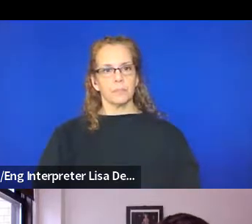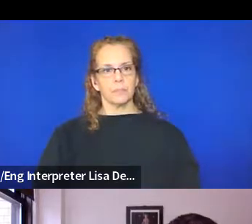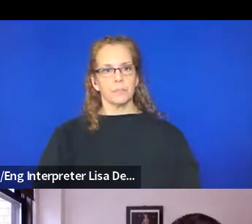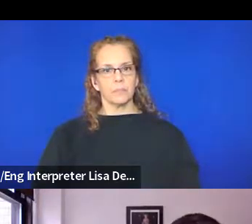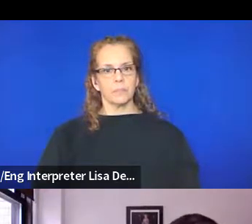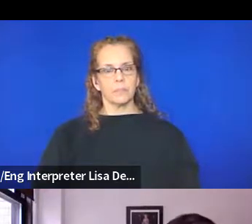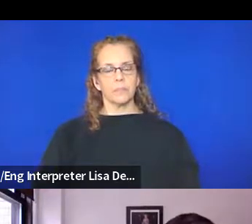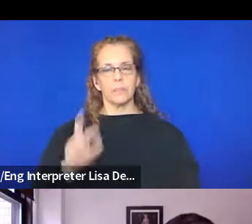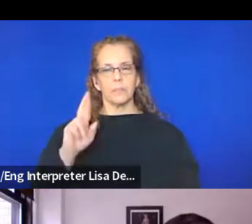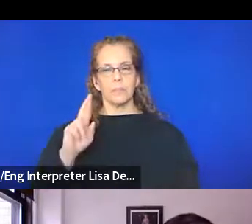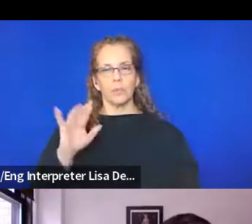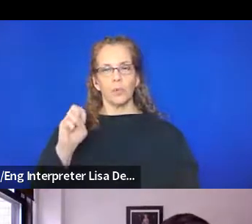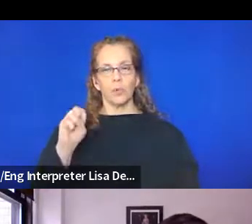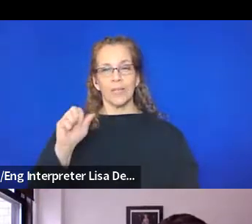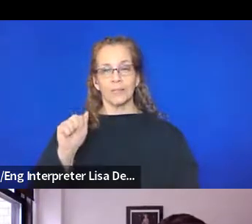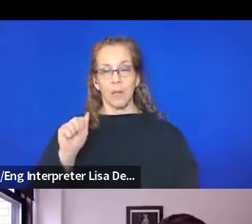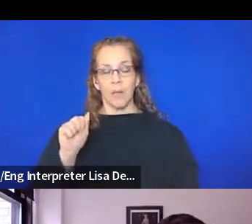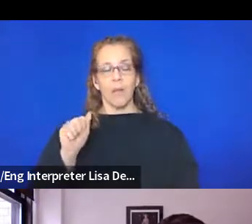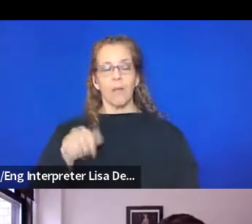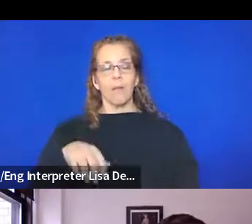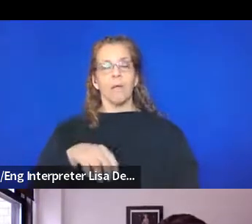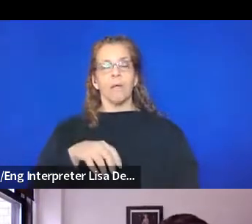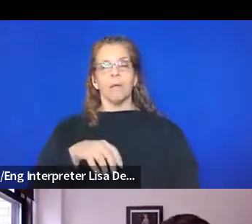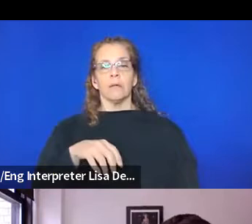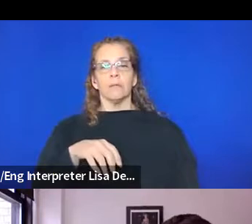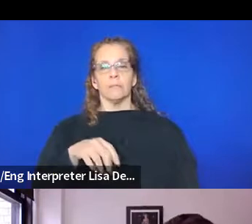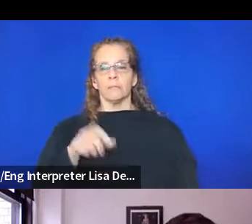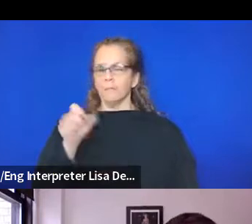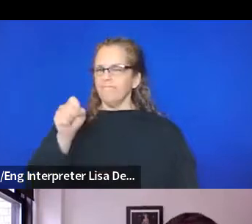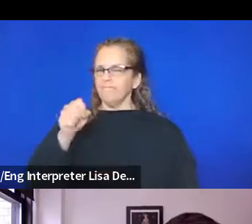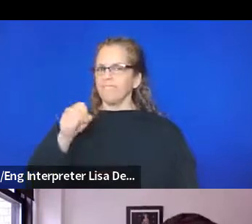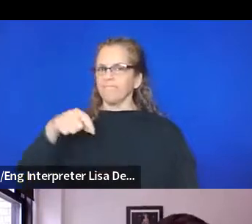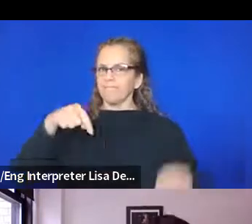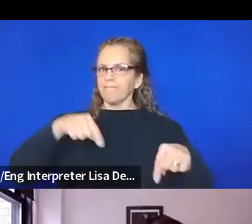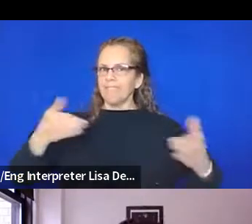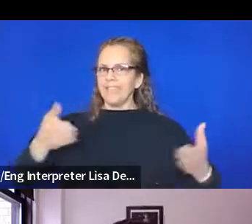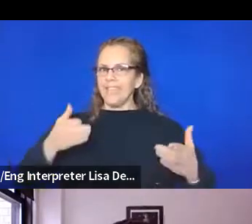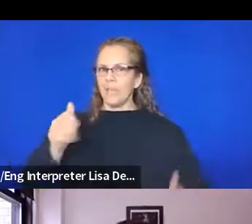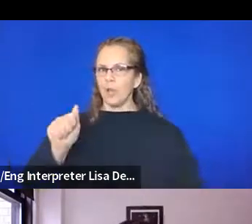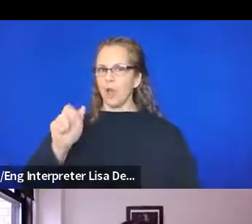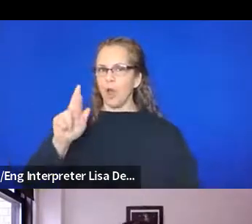Yeah, I would say that that's something that's shifted here too, that we've